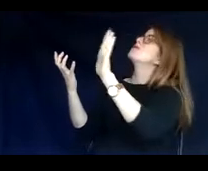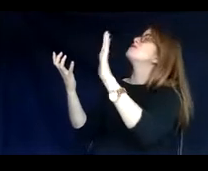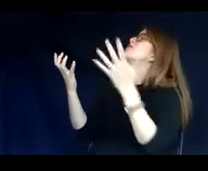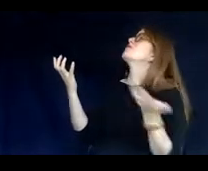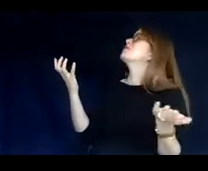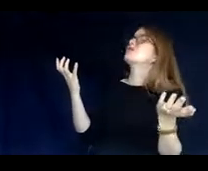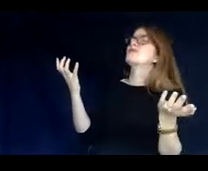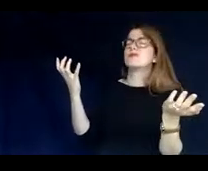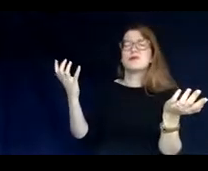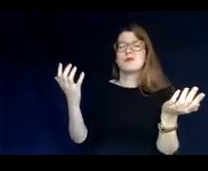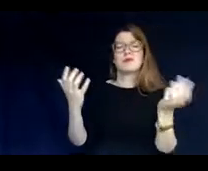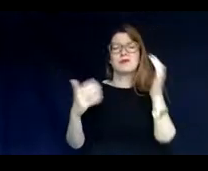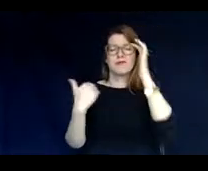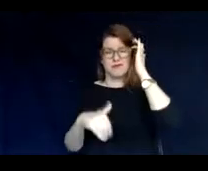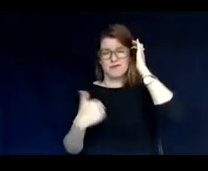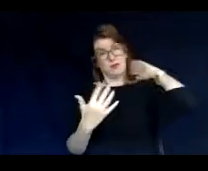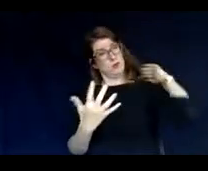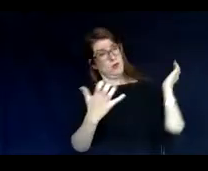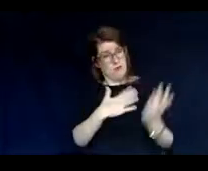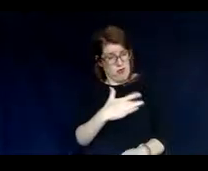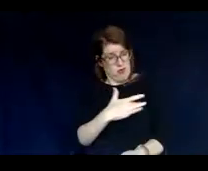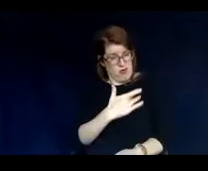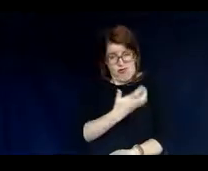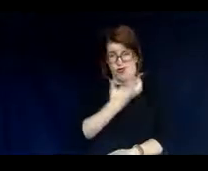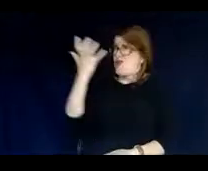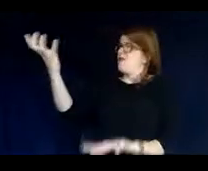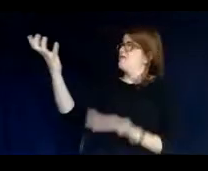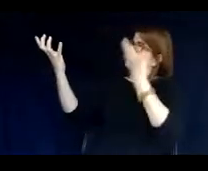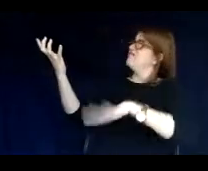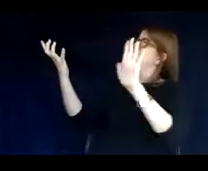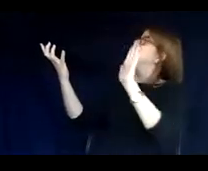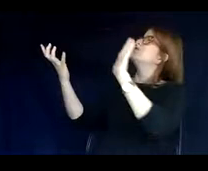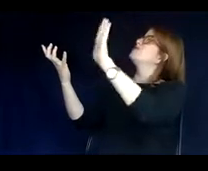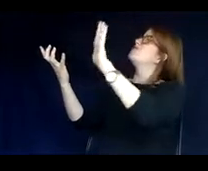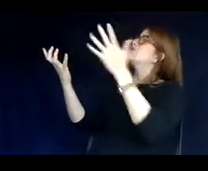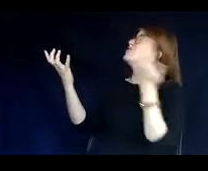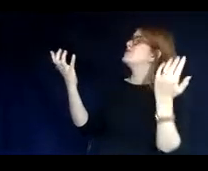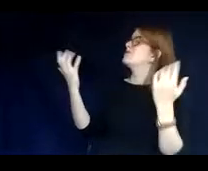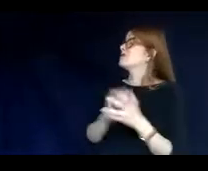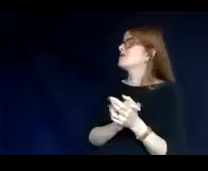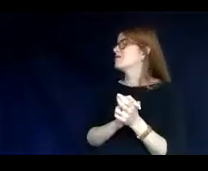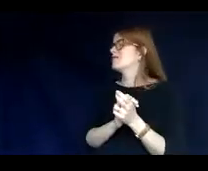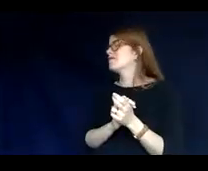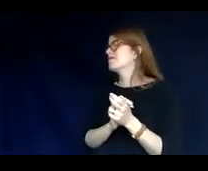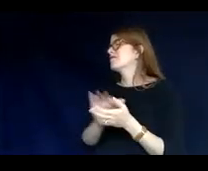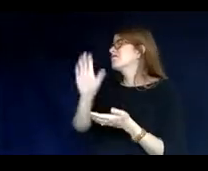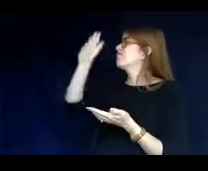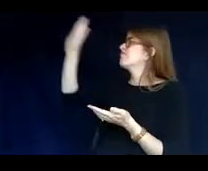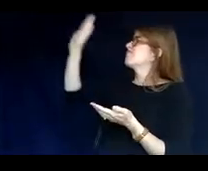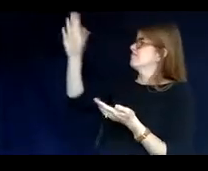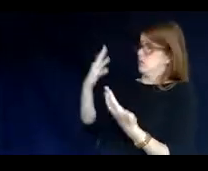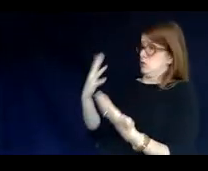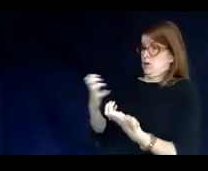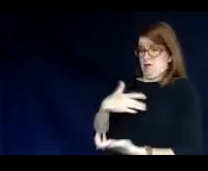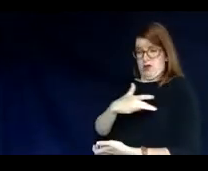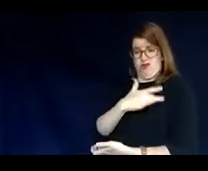you got it. If you want my heart, you got it, you got it, you got it. If you want